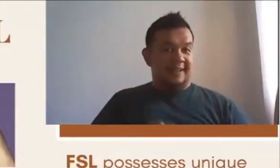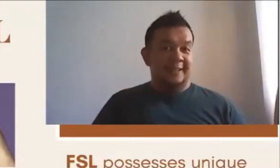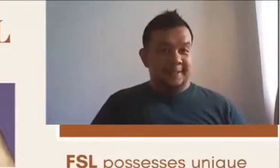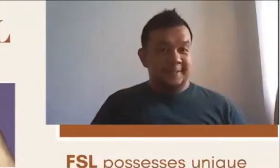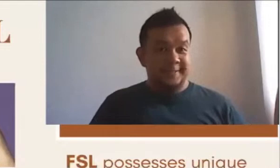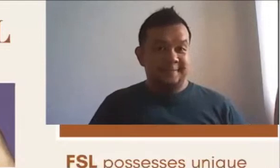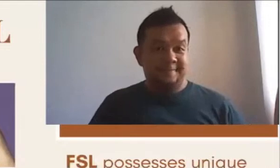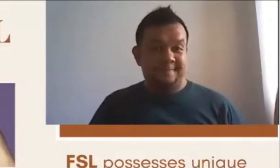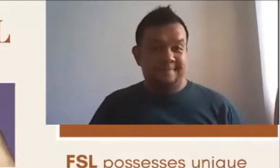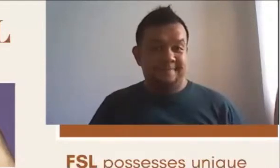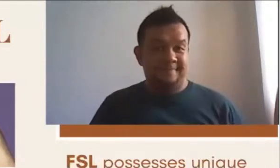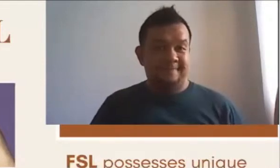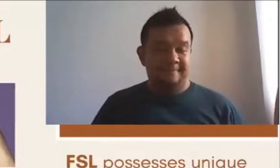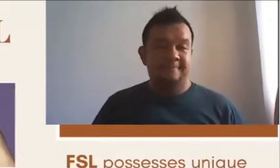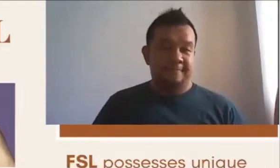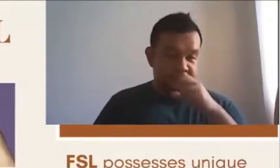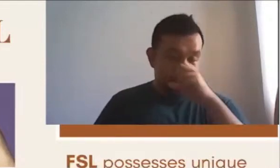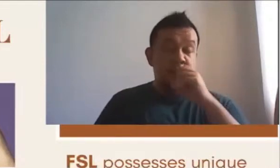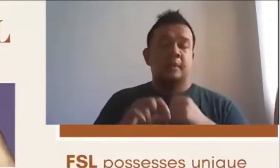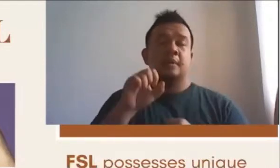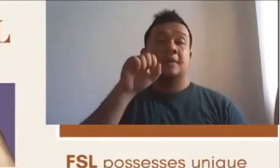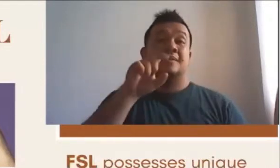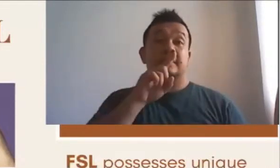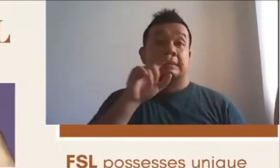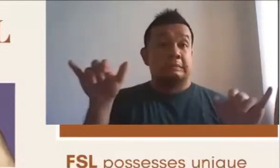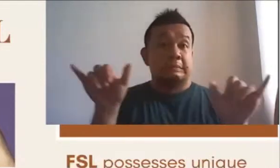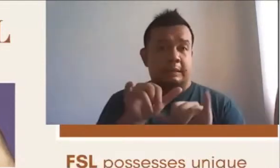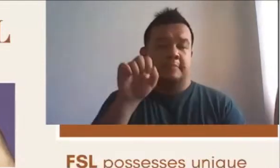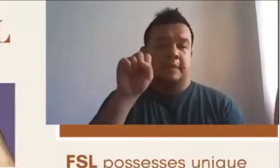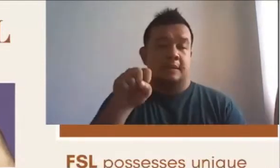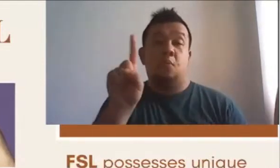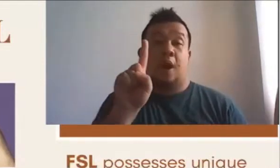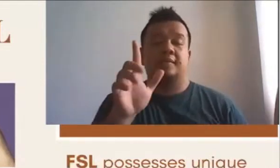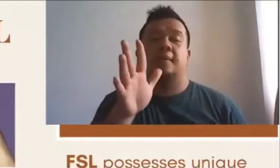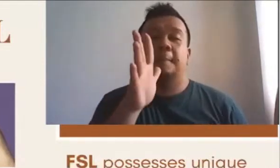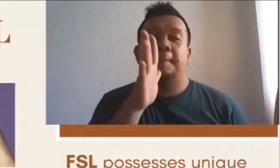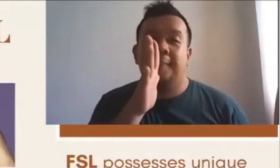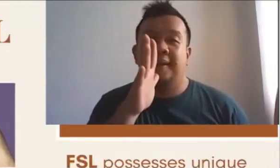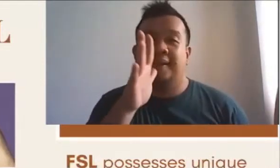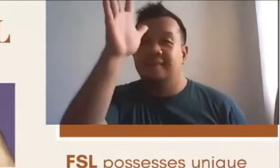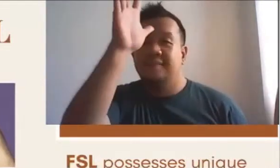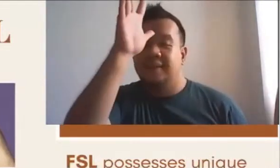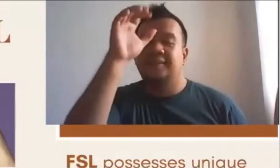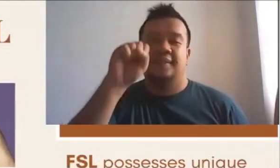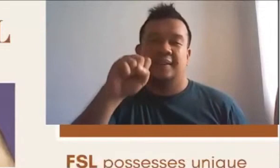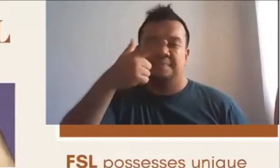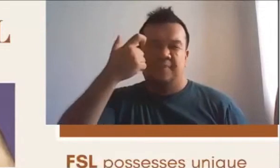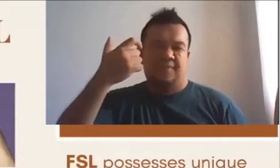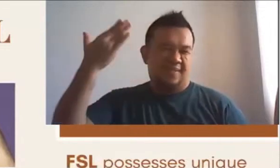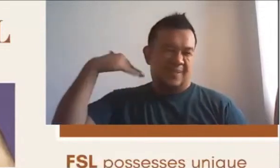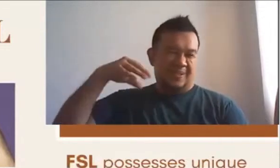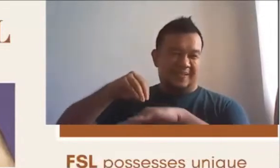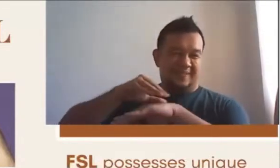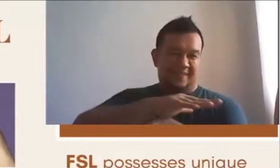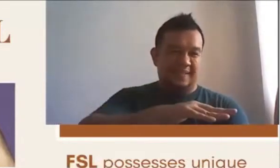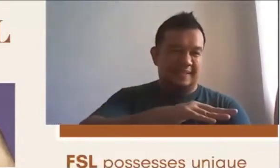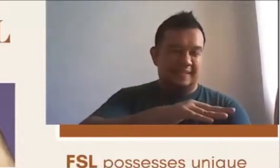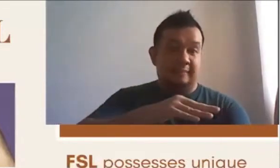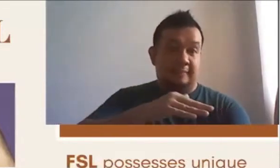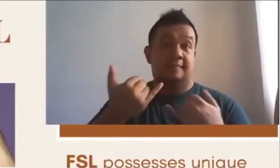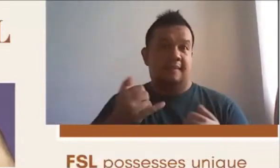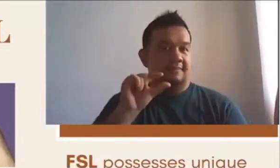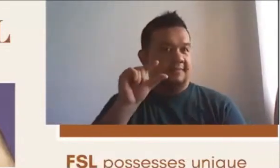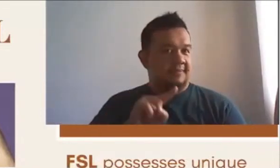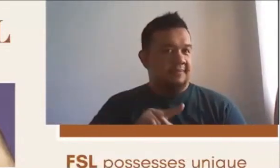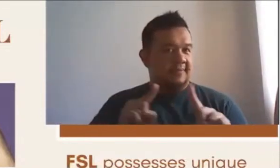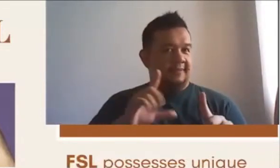Yung similar na iba, pwede, mama, papa, yeah, those are similar. Kasi nga, we are still influenced by them. Pero yun